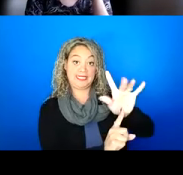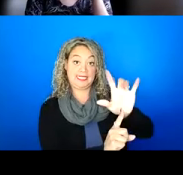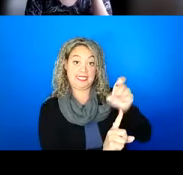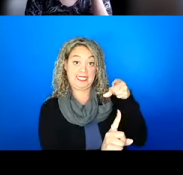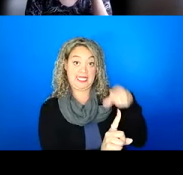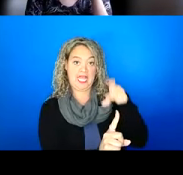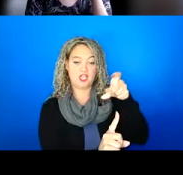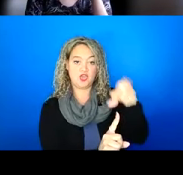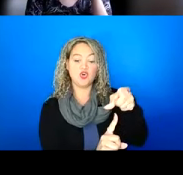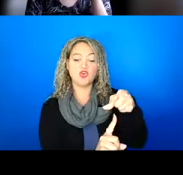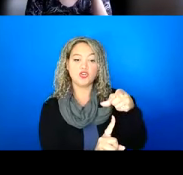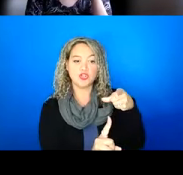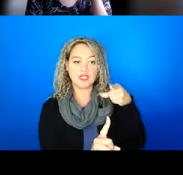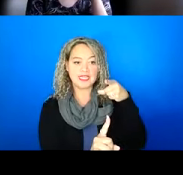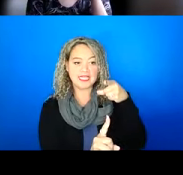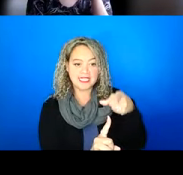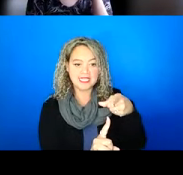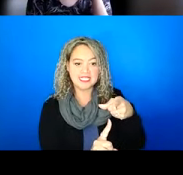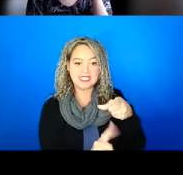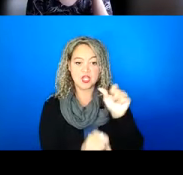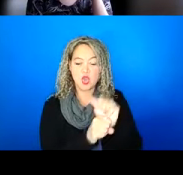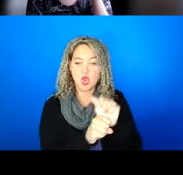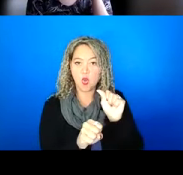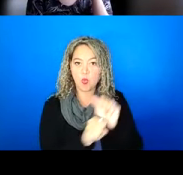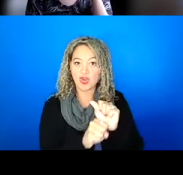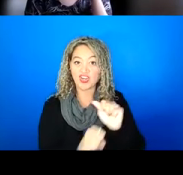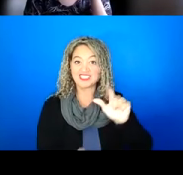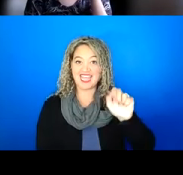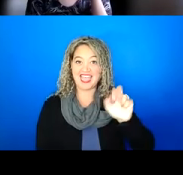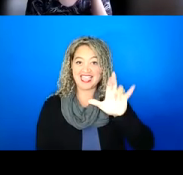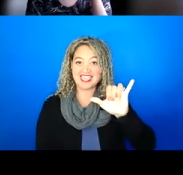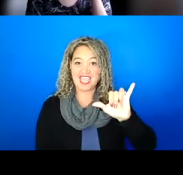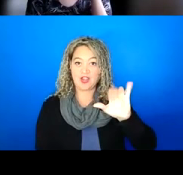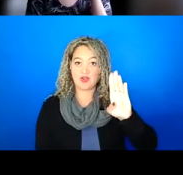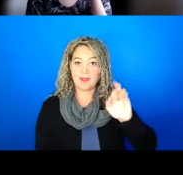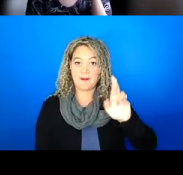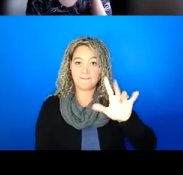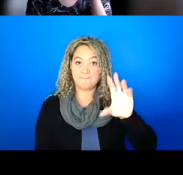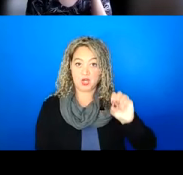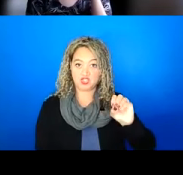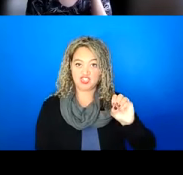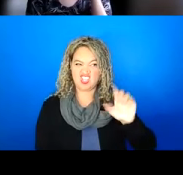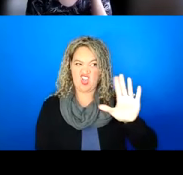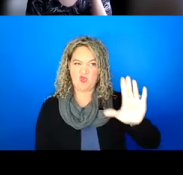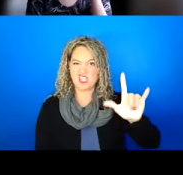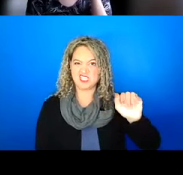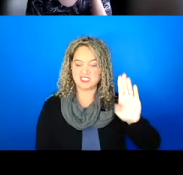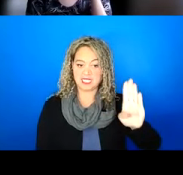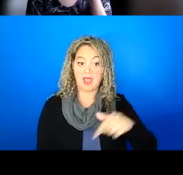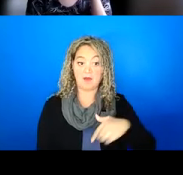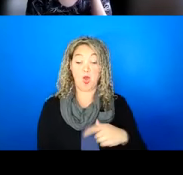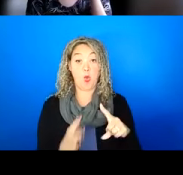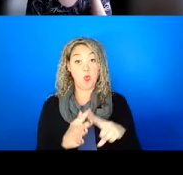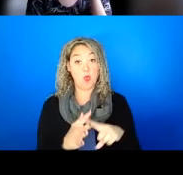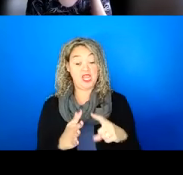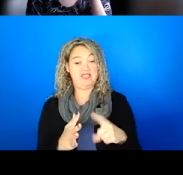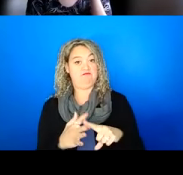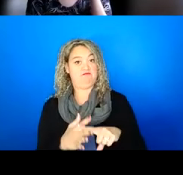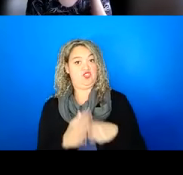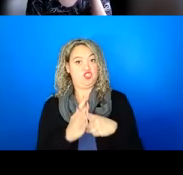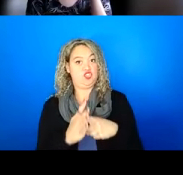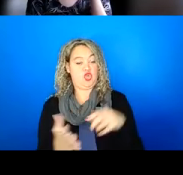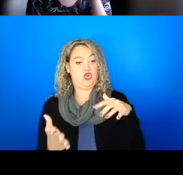postdoc in Larry Barcelow's lab. And we did this very early study of just having people looking at pictures